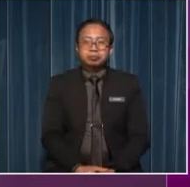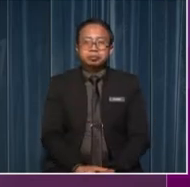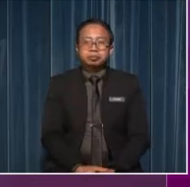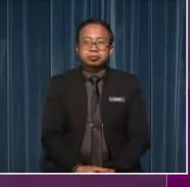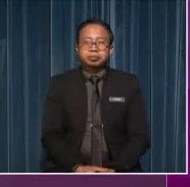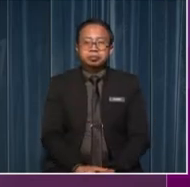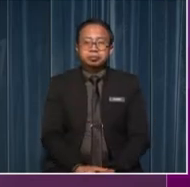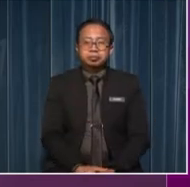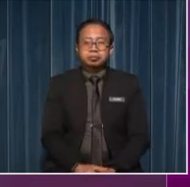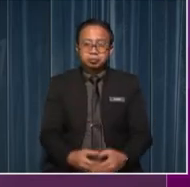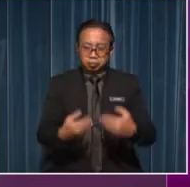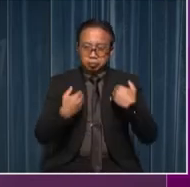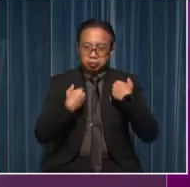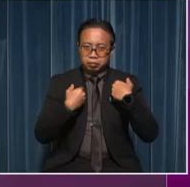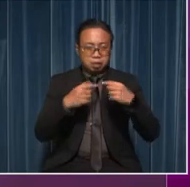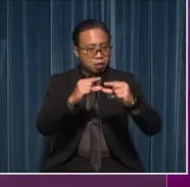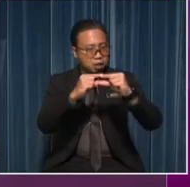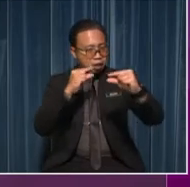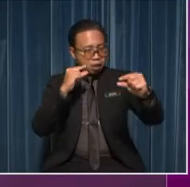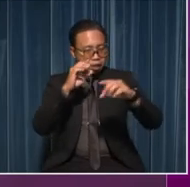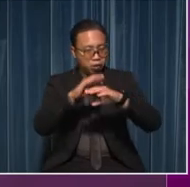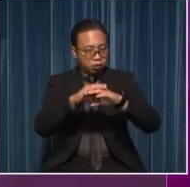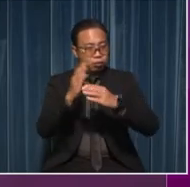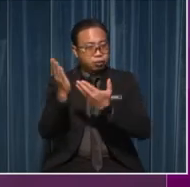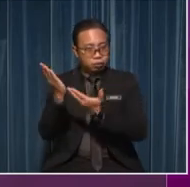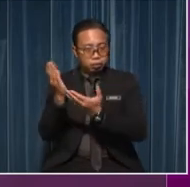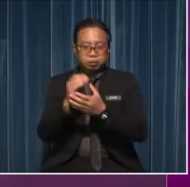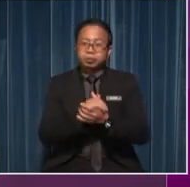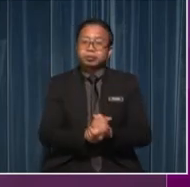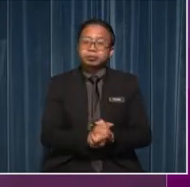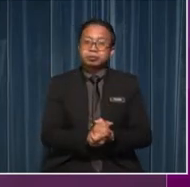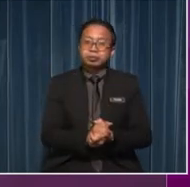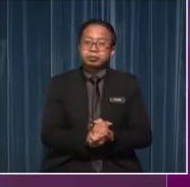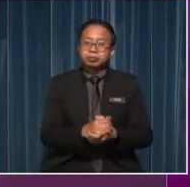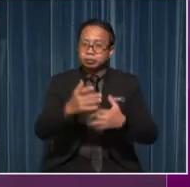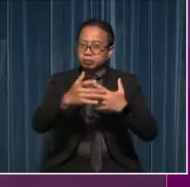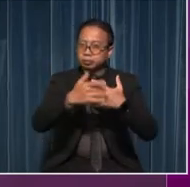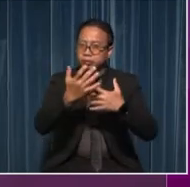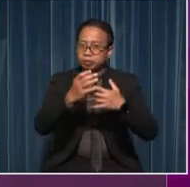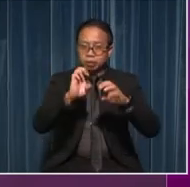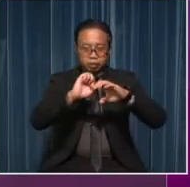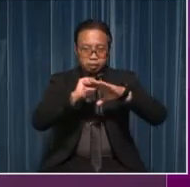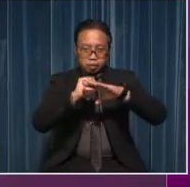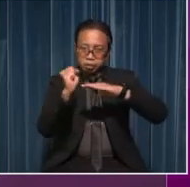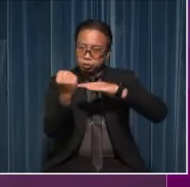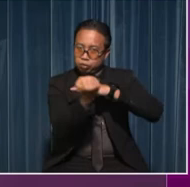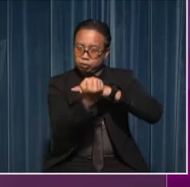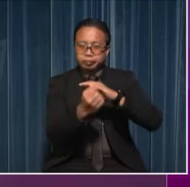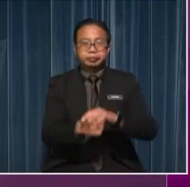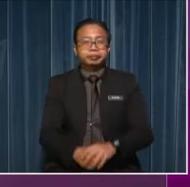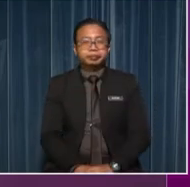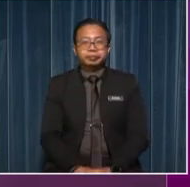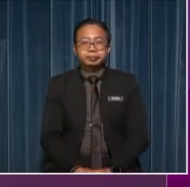Meanwhile, the line on the side as shown on the screen is called an edge.